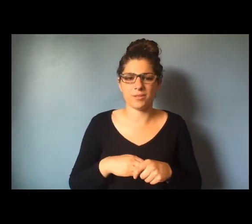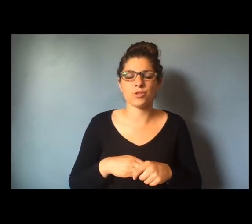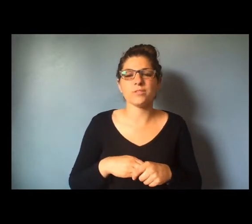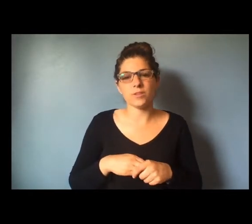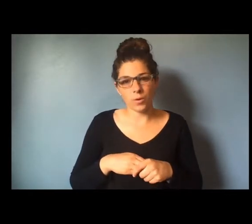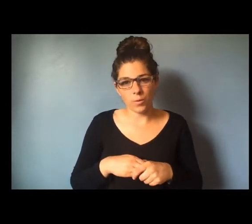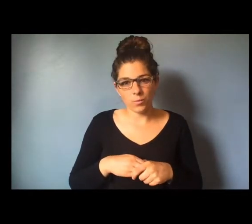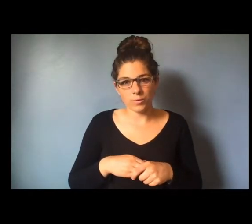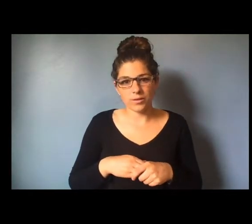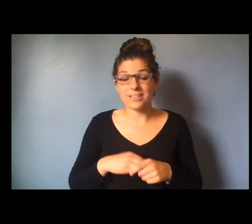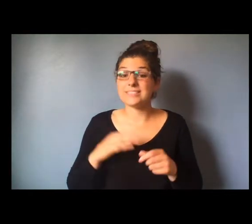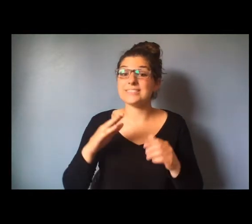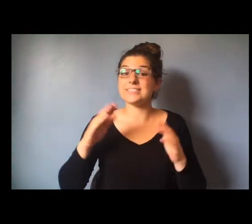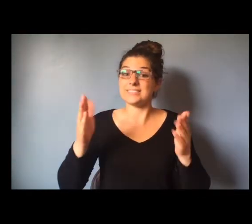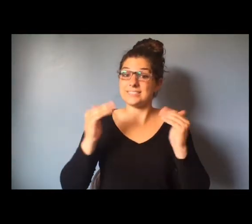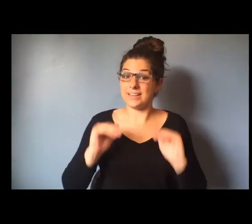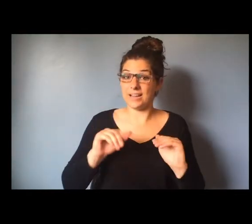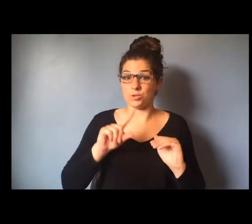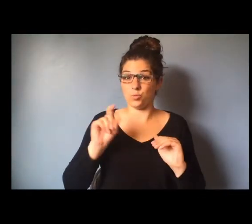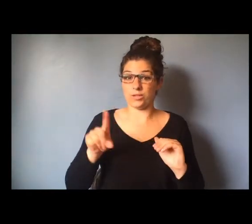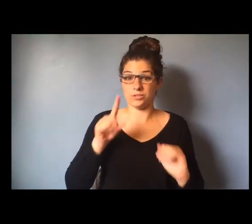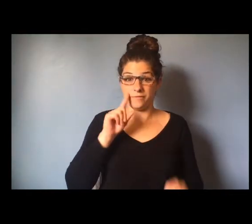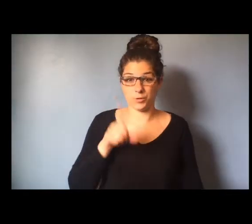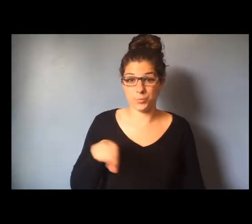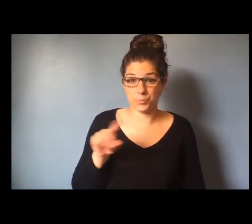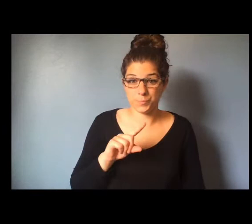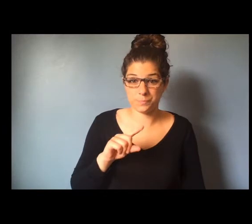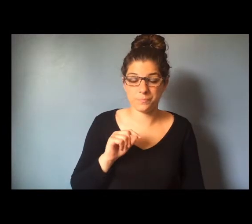So the next question I have for you guys is